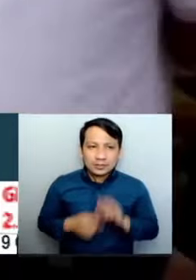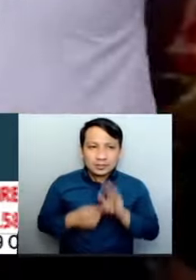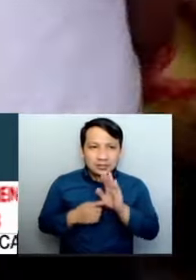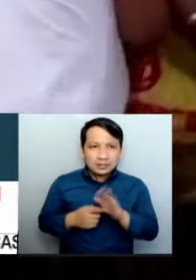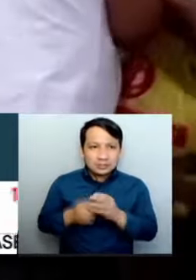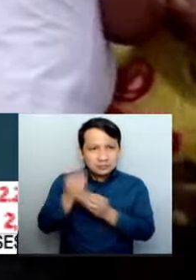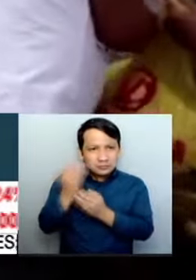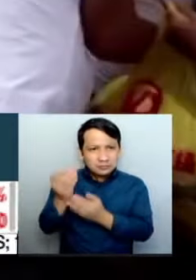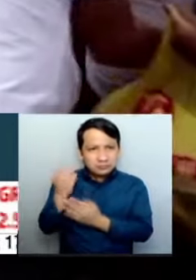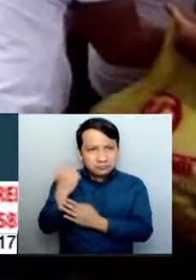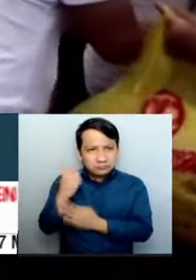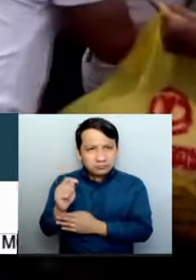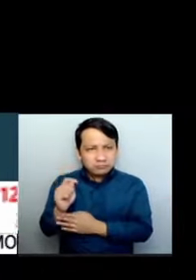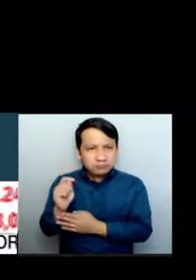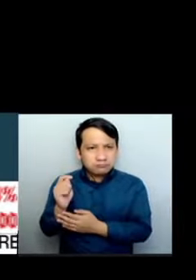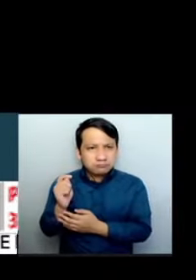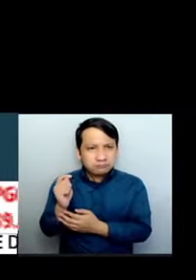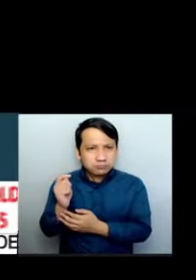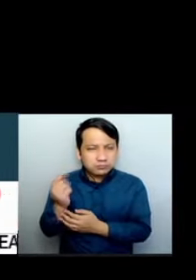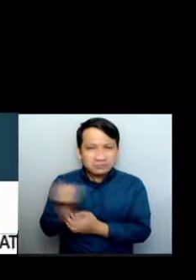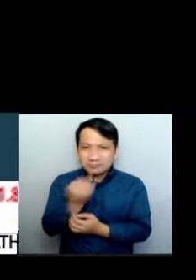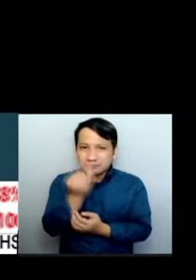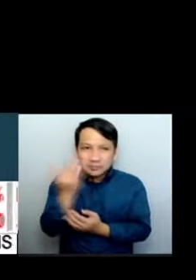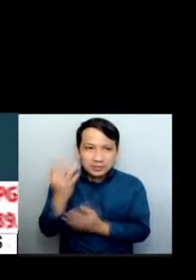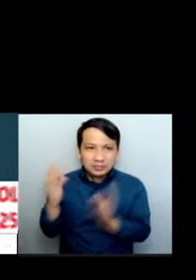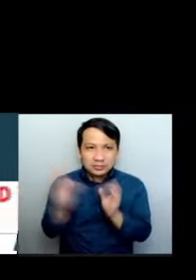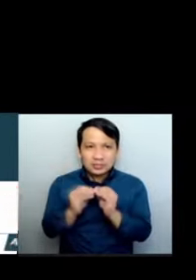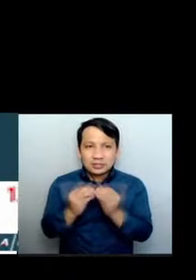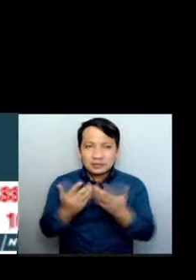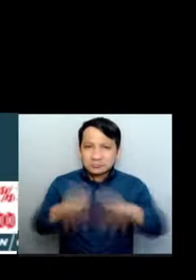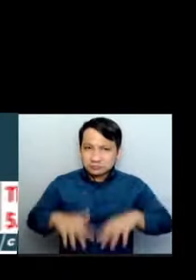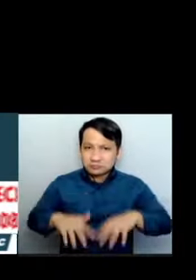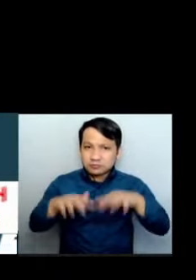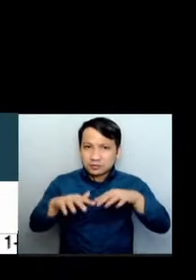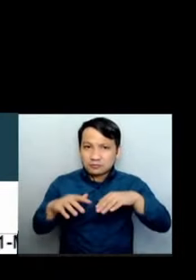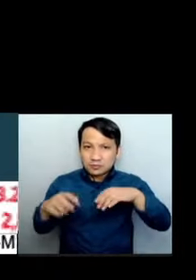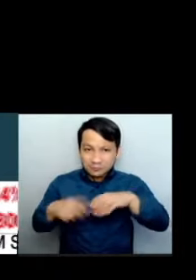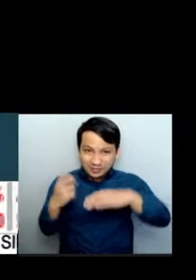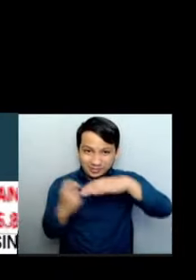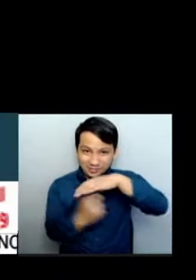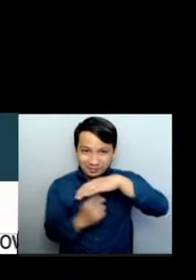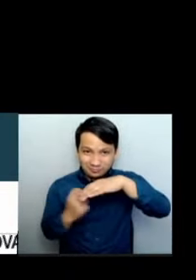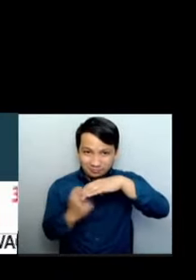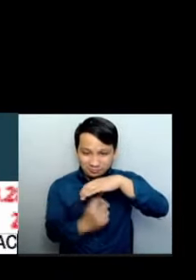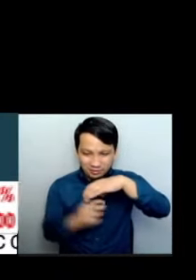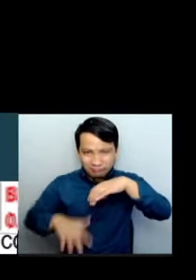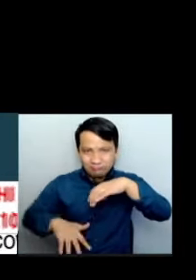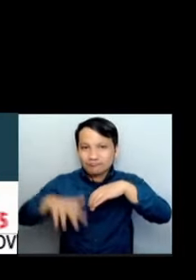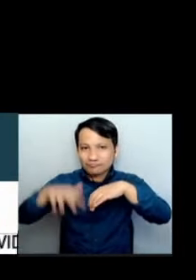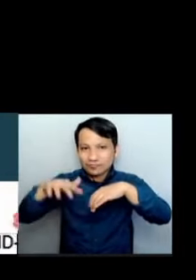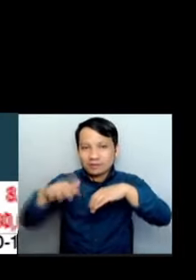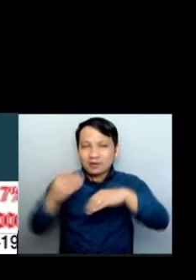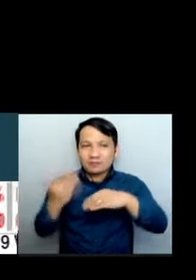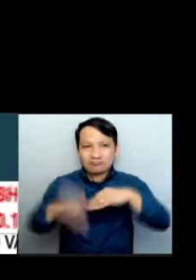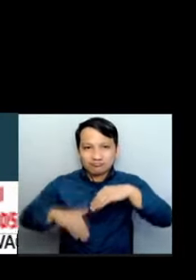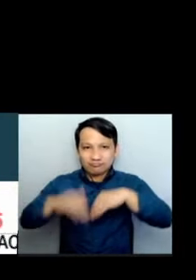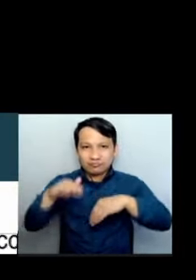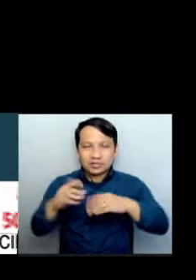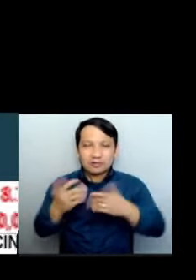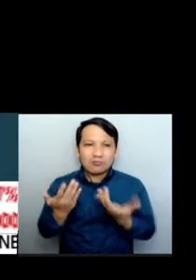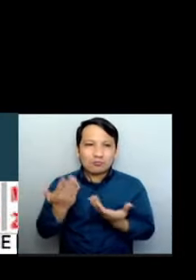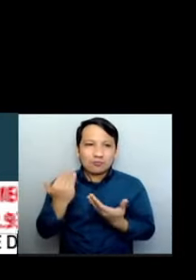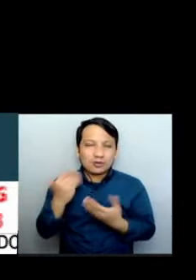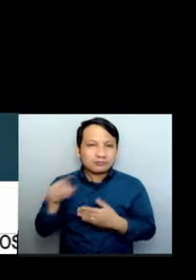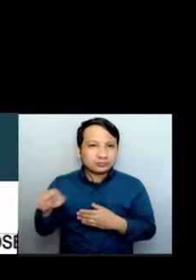last few days, a number of them in a flooded subway where the waters reached shoulder level, as seen in this eyewitness